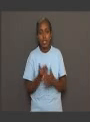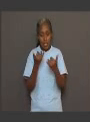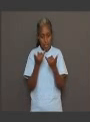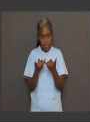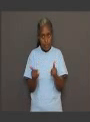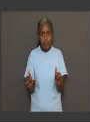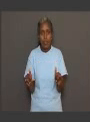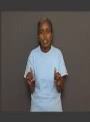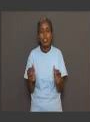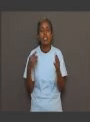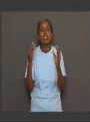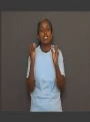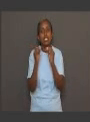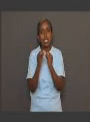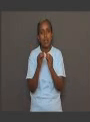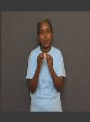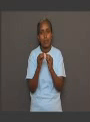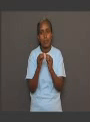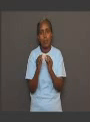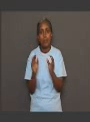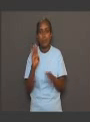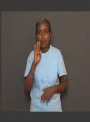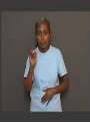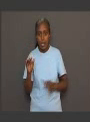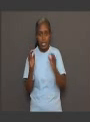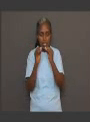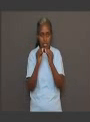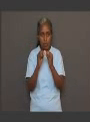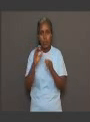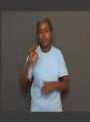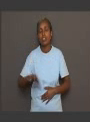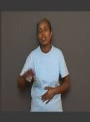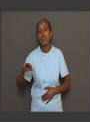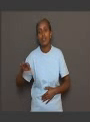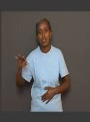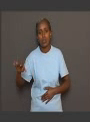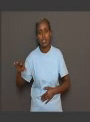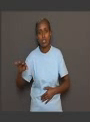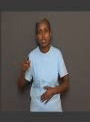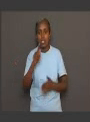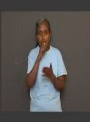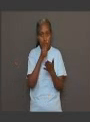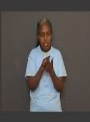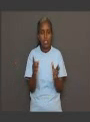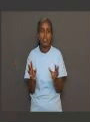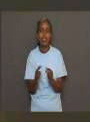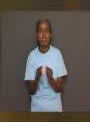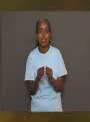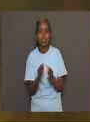Divide this sum by the sum of the frequencies in the dataset.